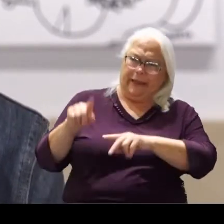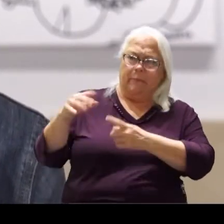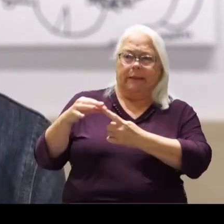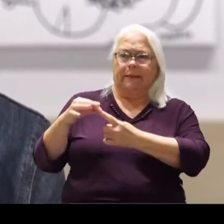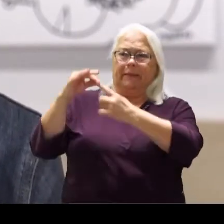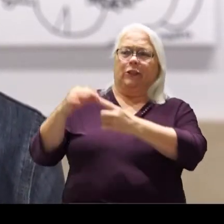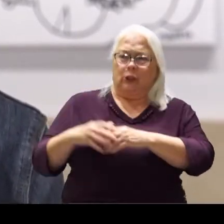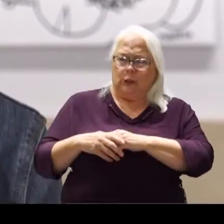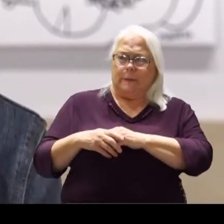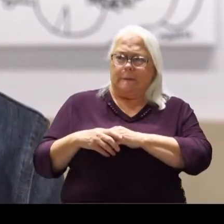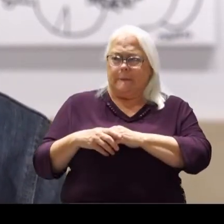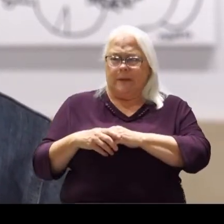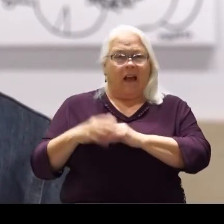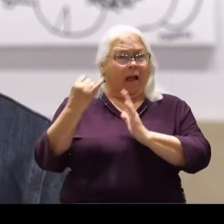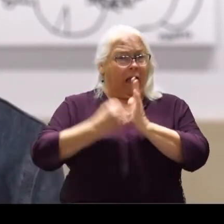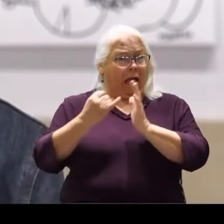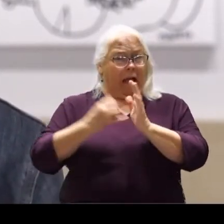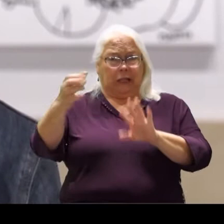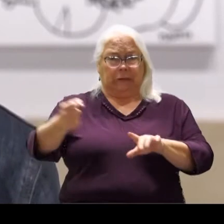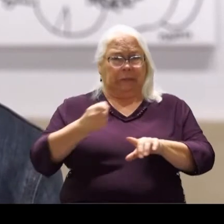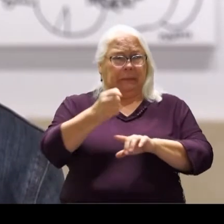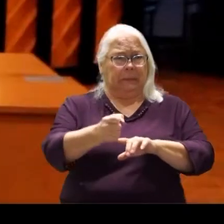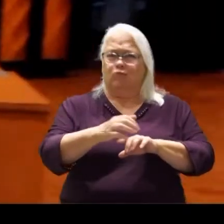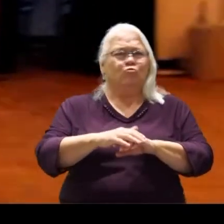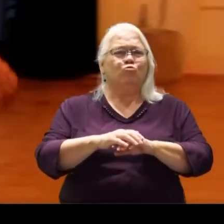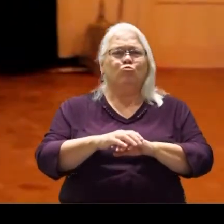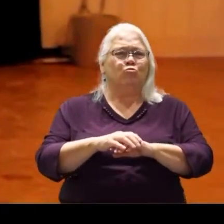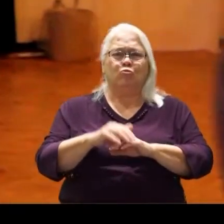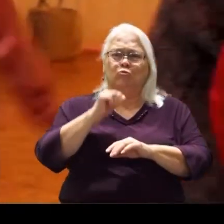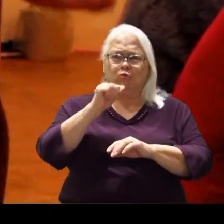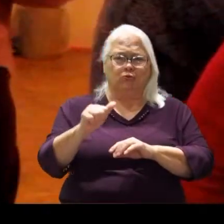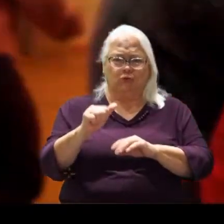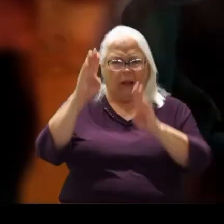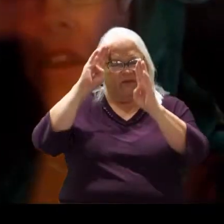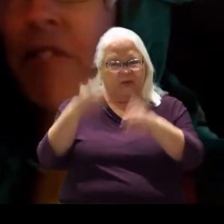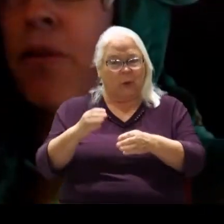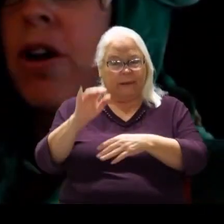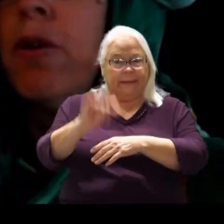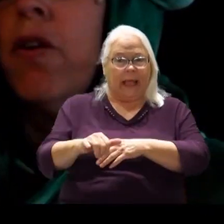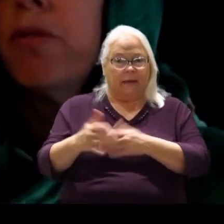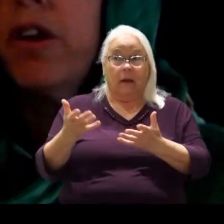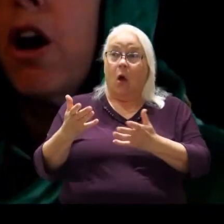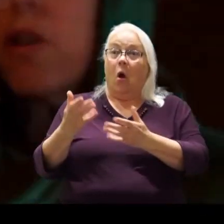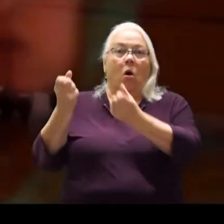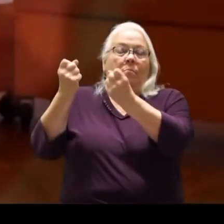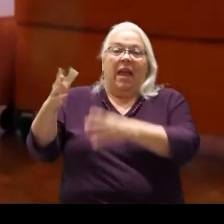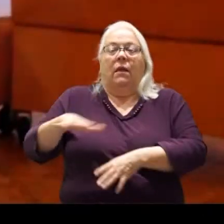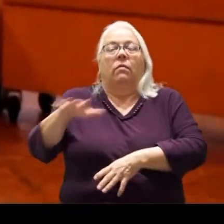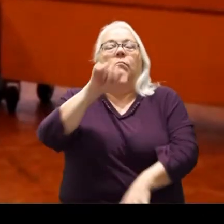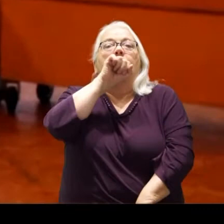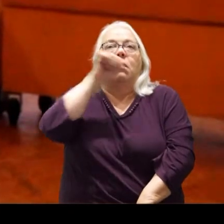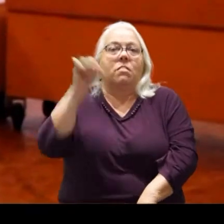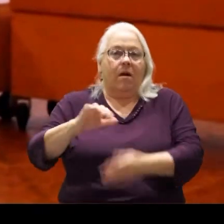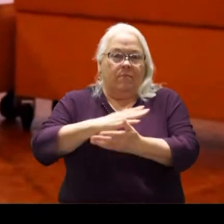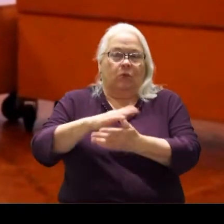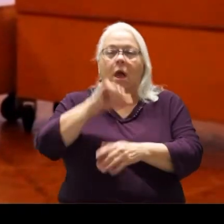considered special, the arts wasn't an area that was particularly focused on and developed, even though